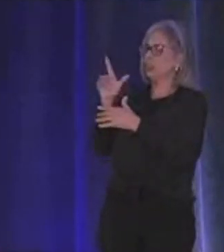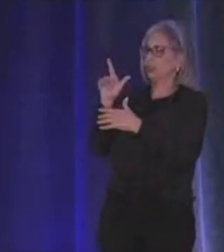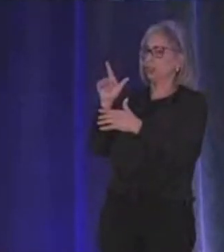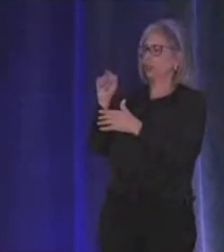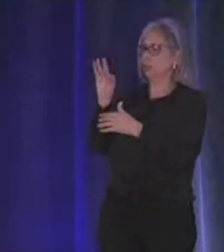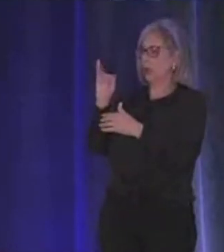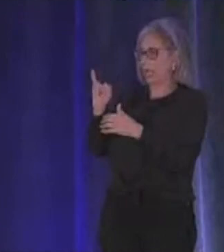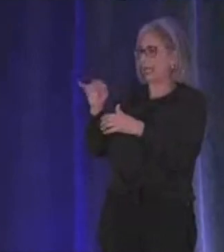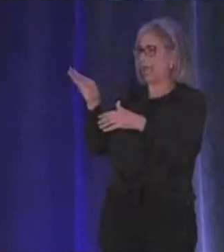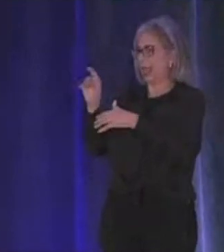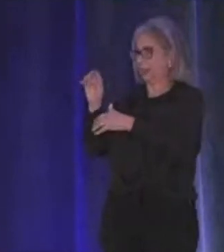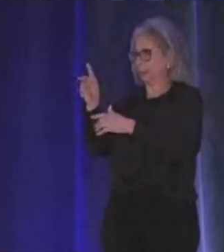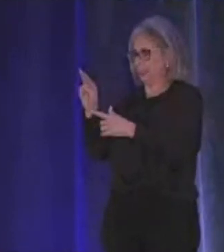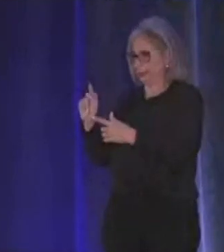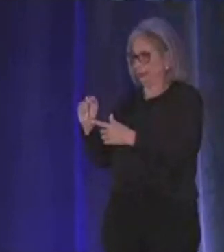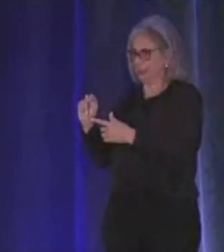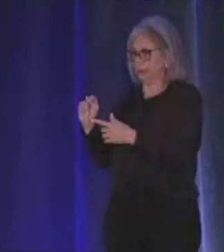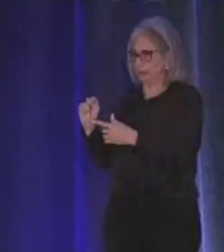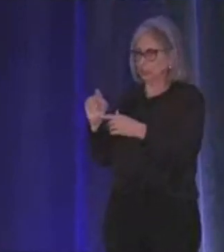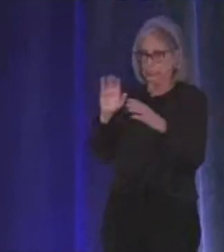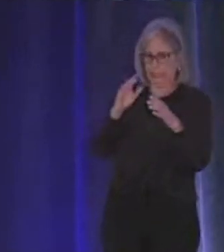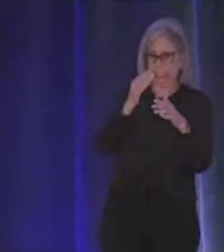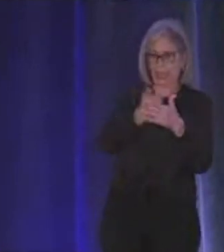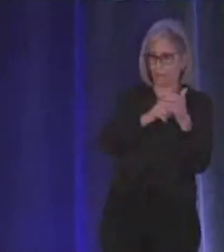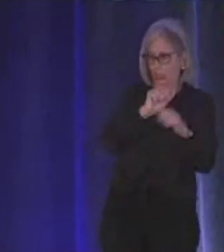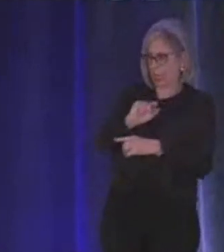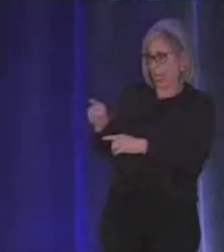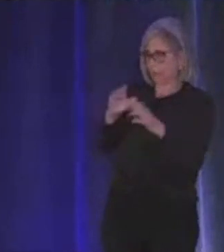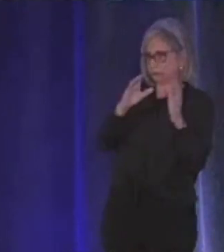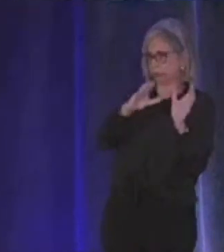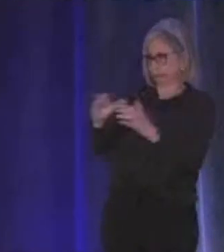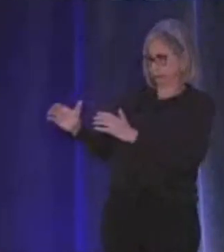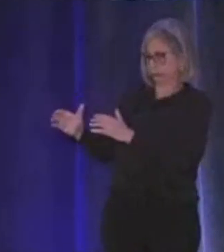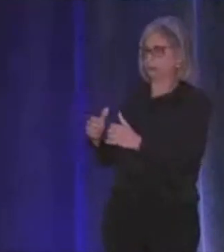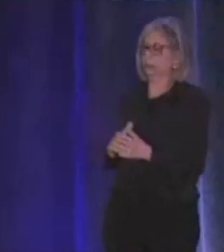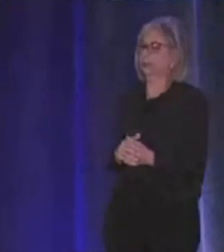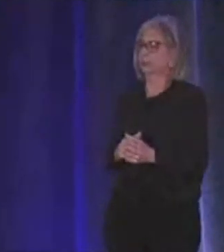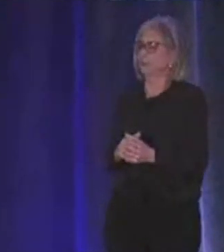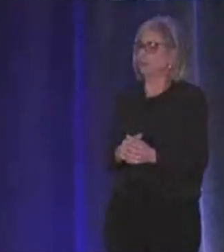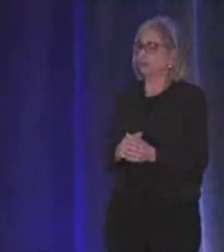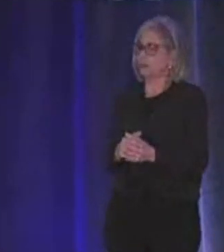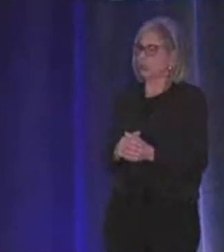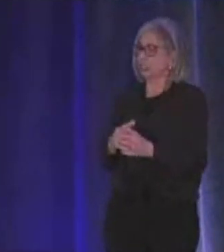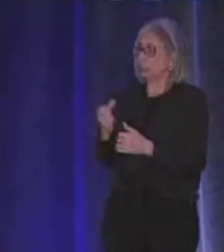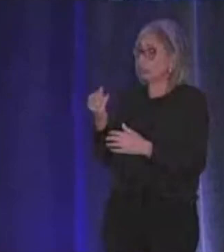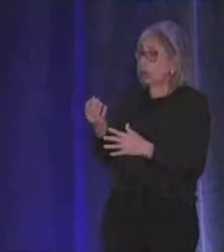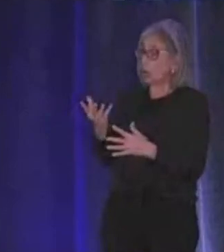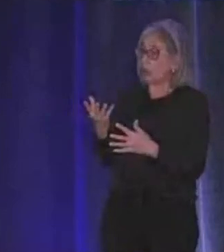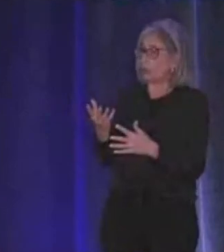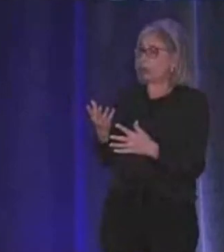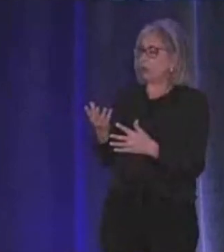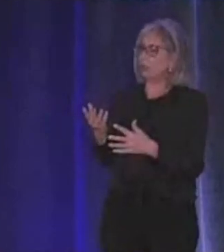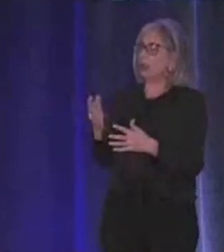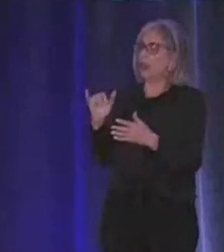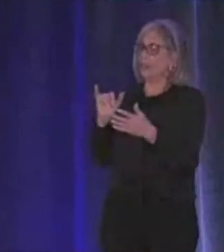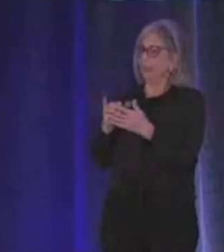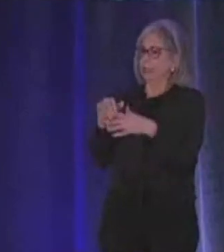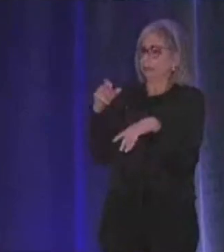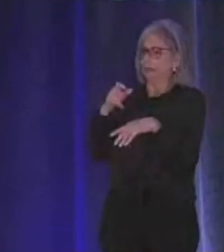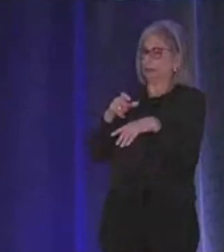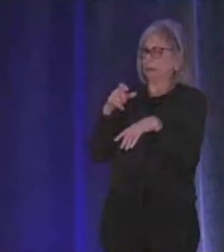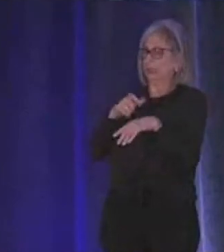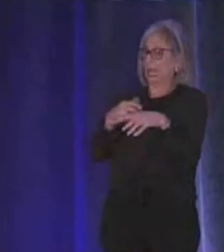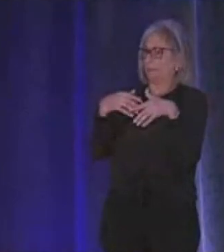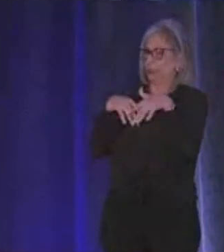in each app, for example, or a footer in each app. So with build time integration,